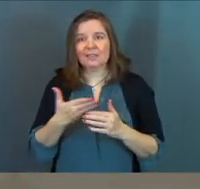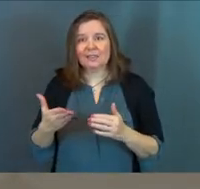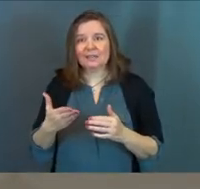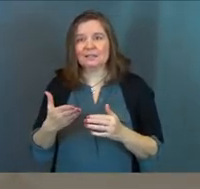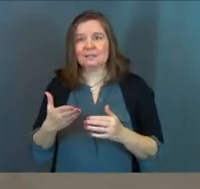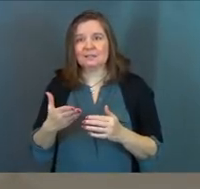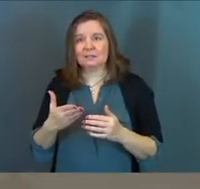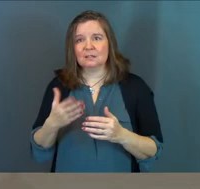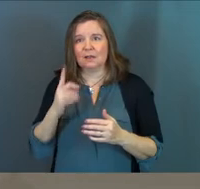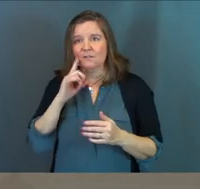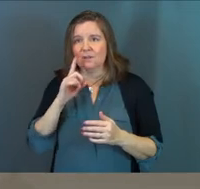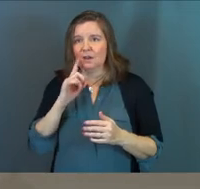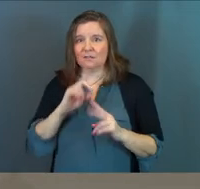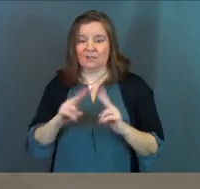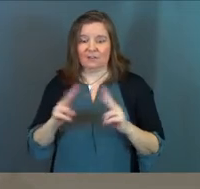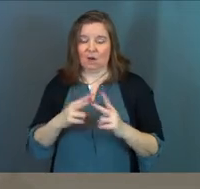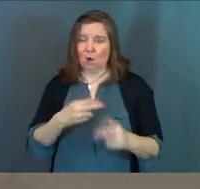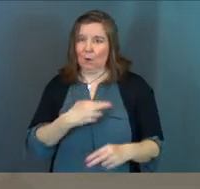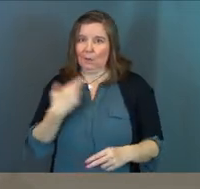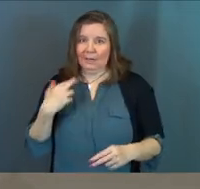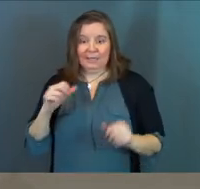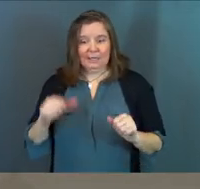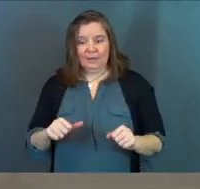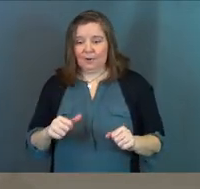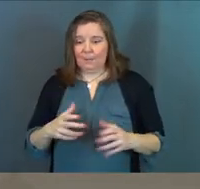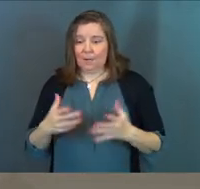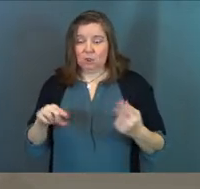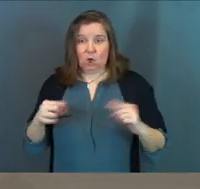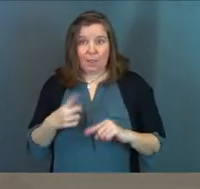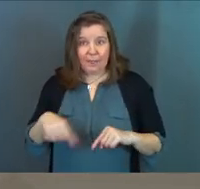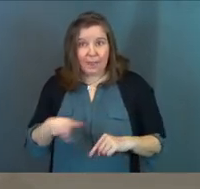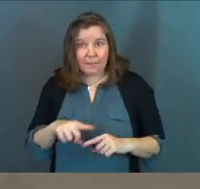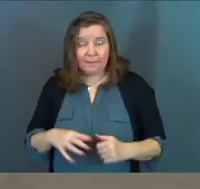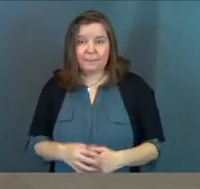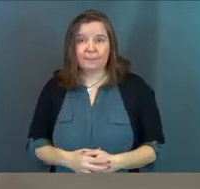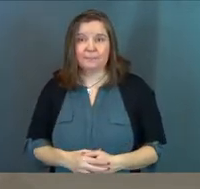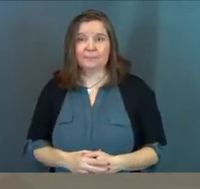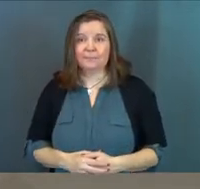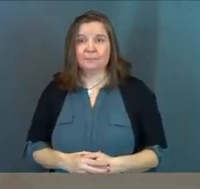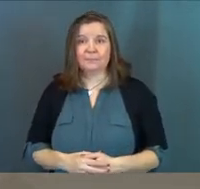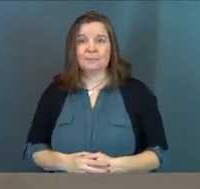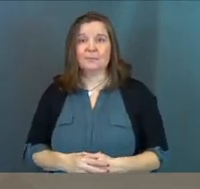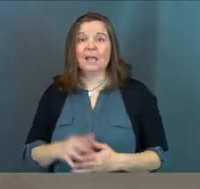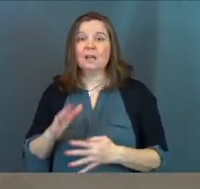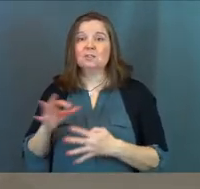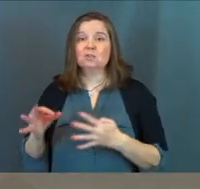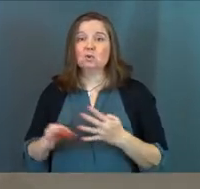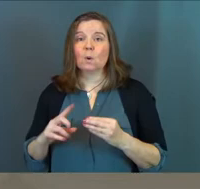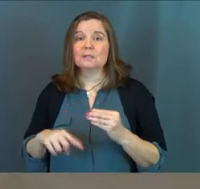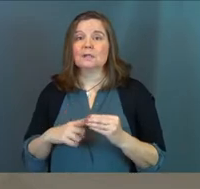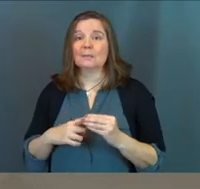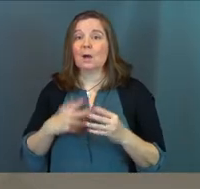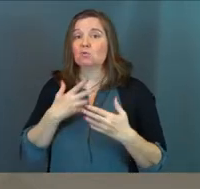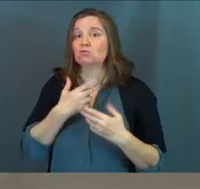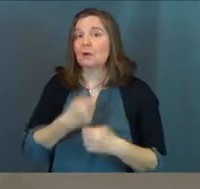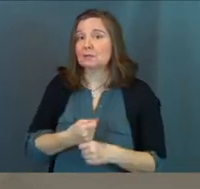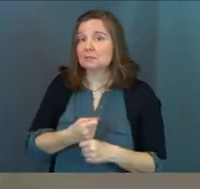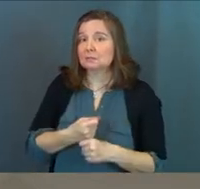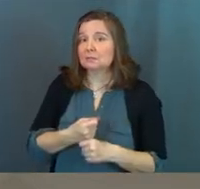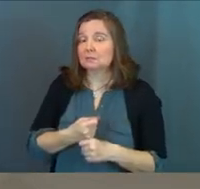thing is very, very risky, could very much hurt them. And it's a choice about